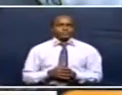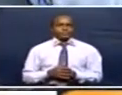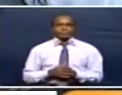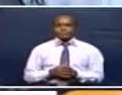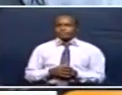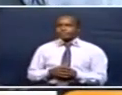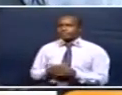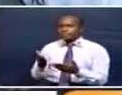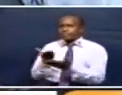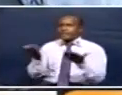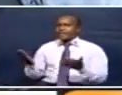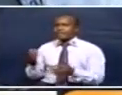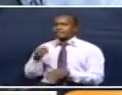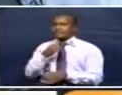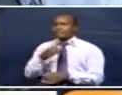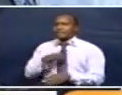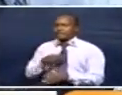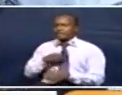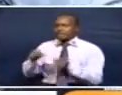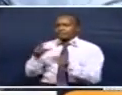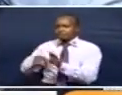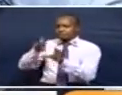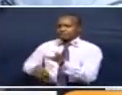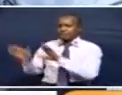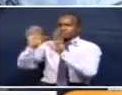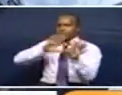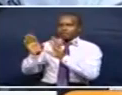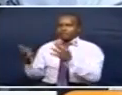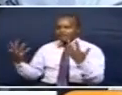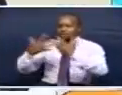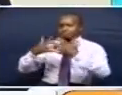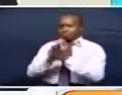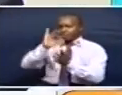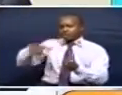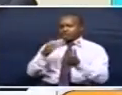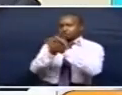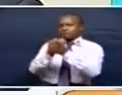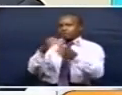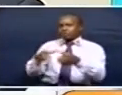Any regrets about leaving Wiper and aligning with Jubilee?